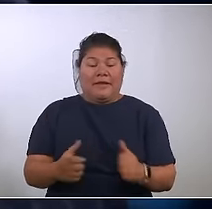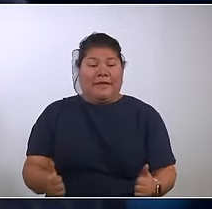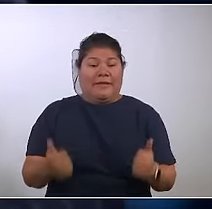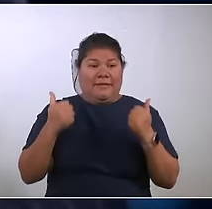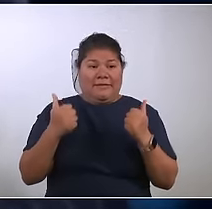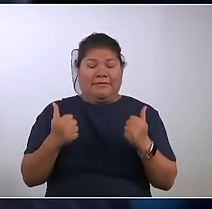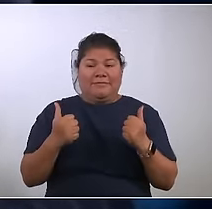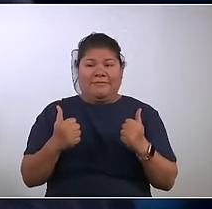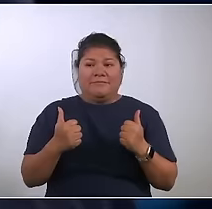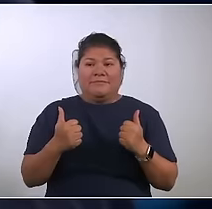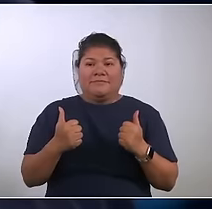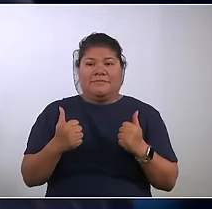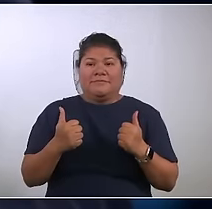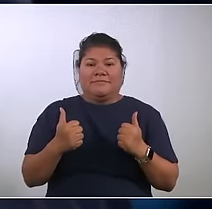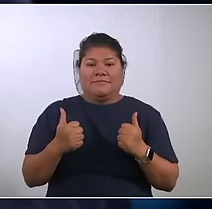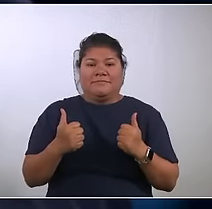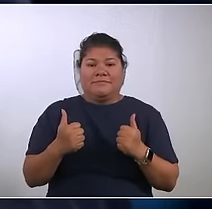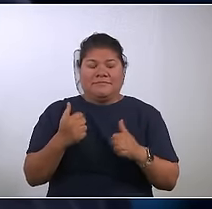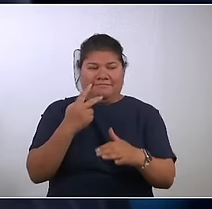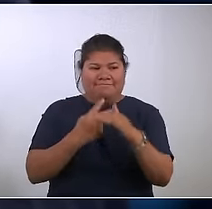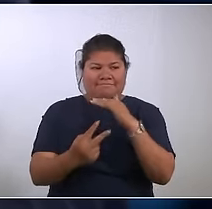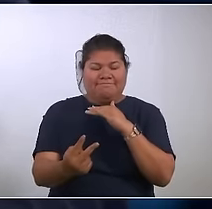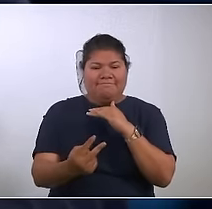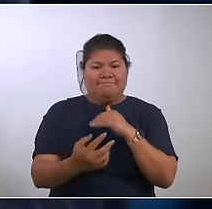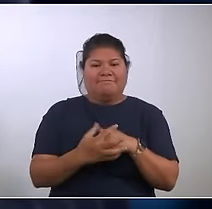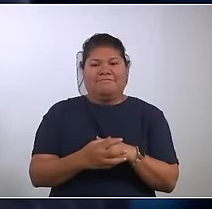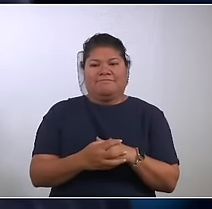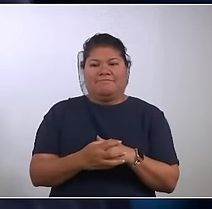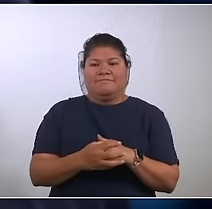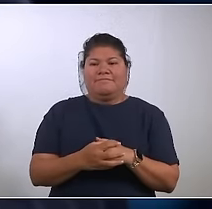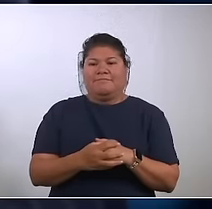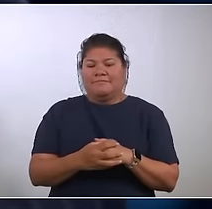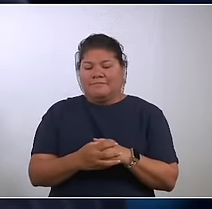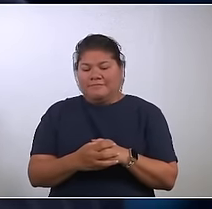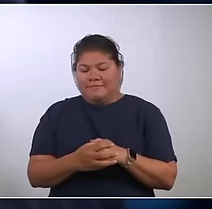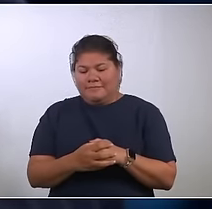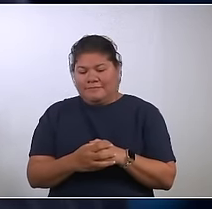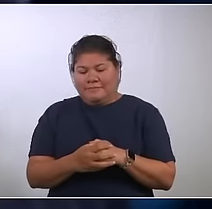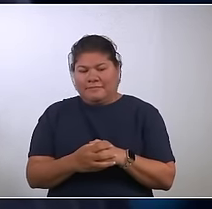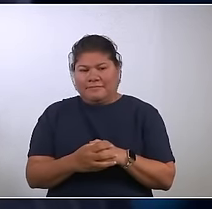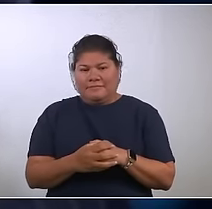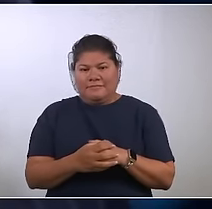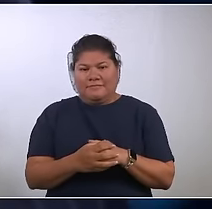Life, la vida, is in the prophecy. Está en la profecía.